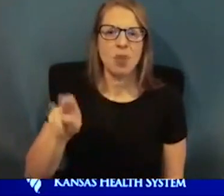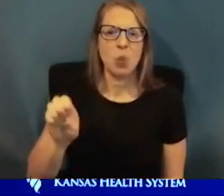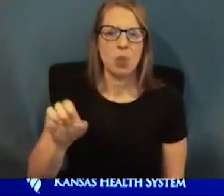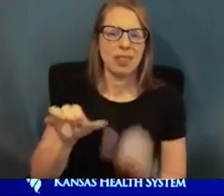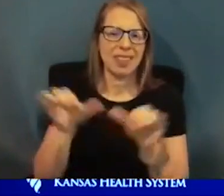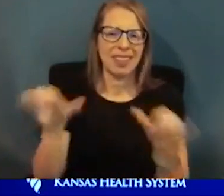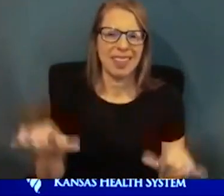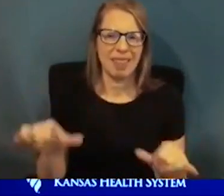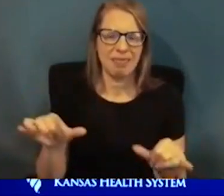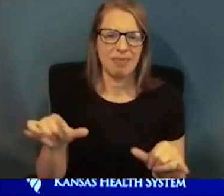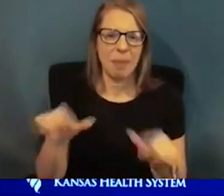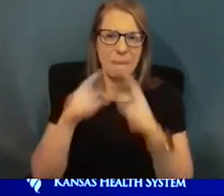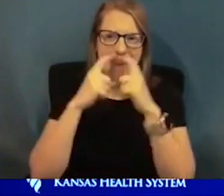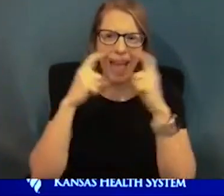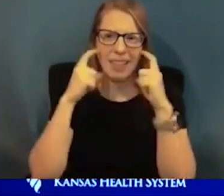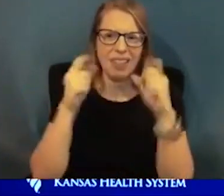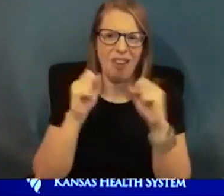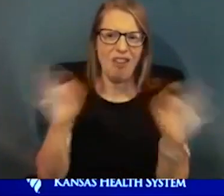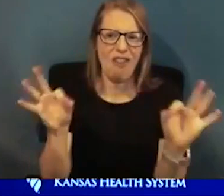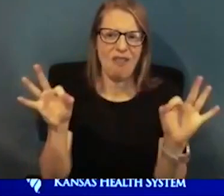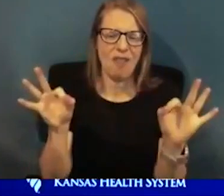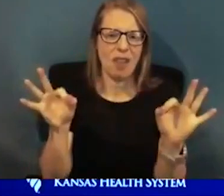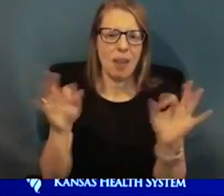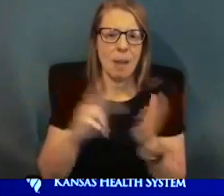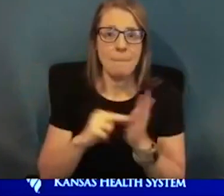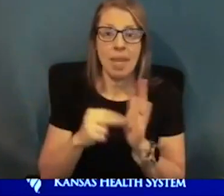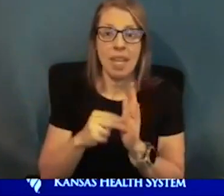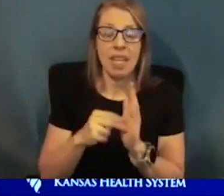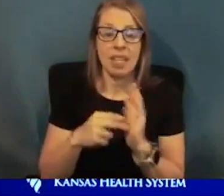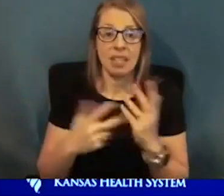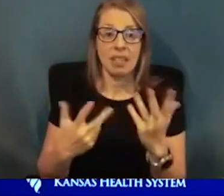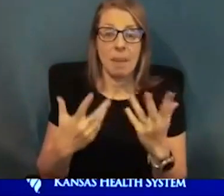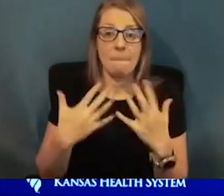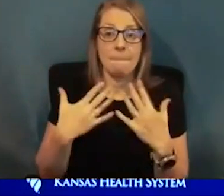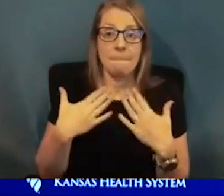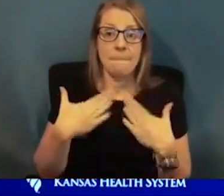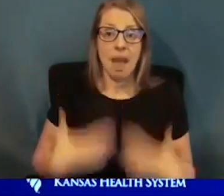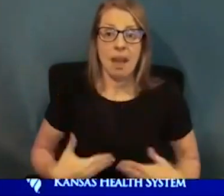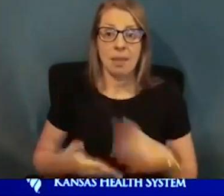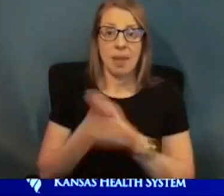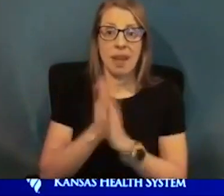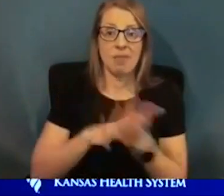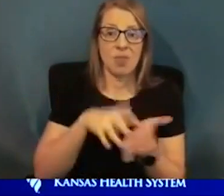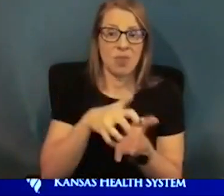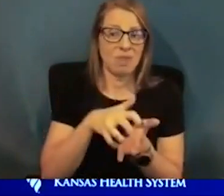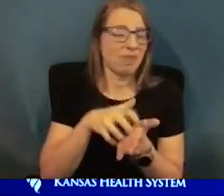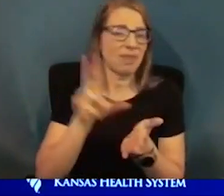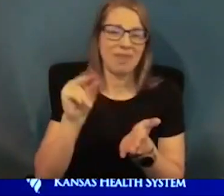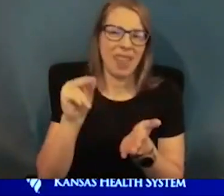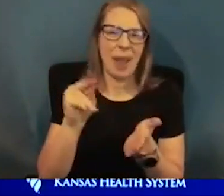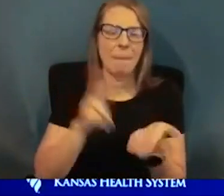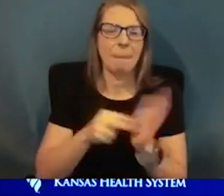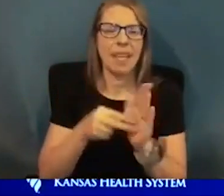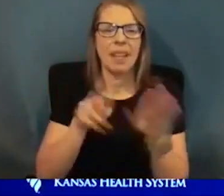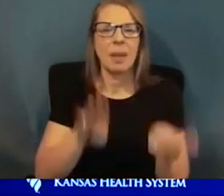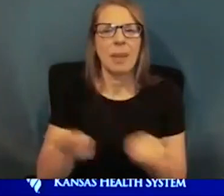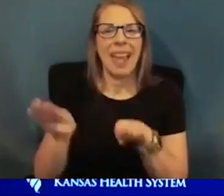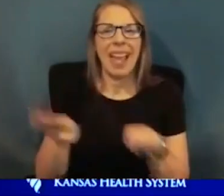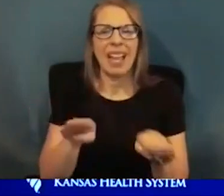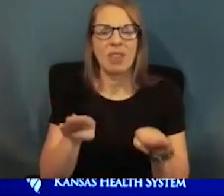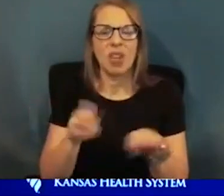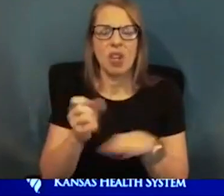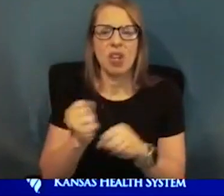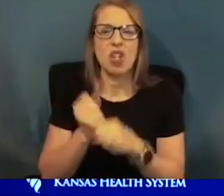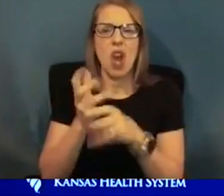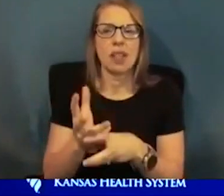doesn't make us more susceptible. I just think that it's our behaviors that are allowing susceptible people to get together more, to spread